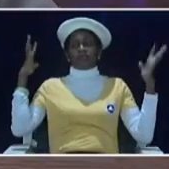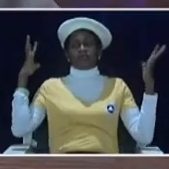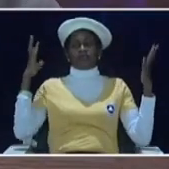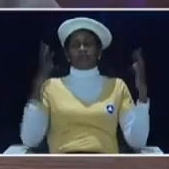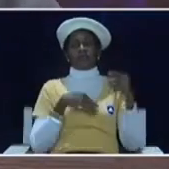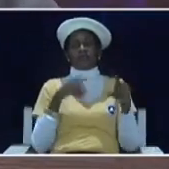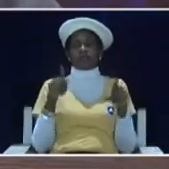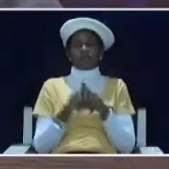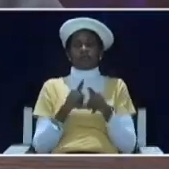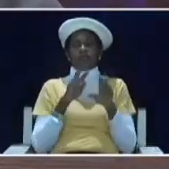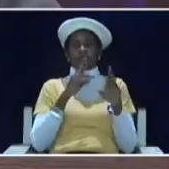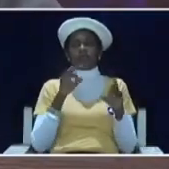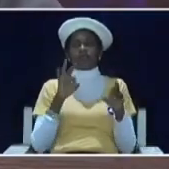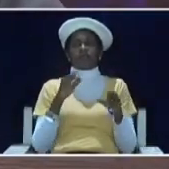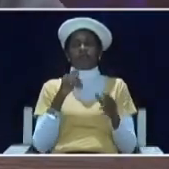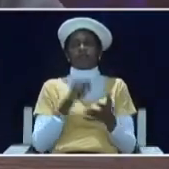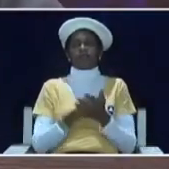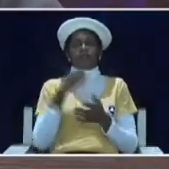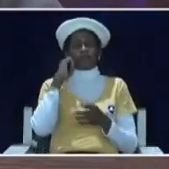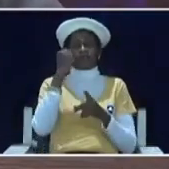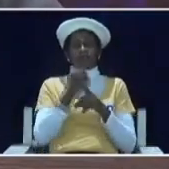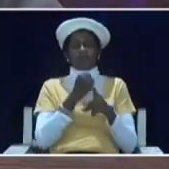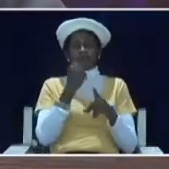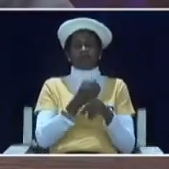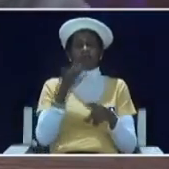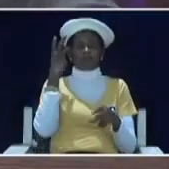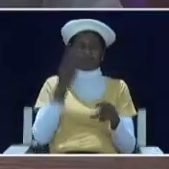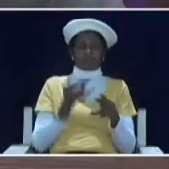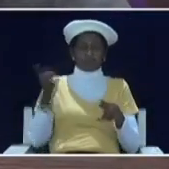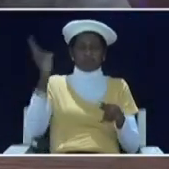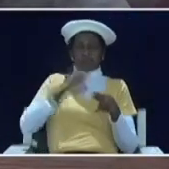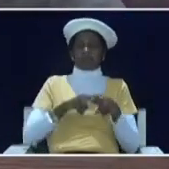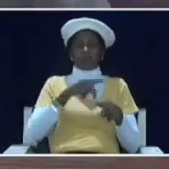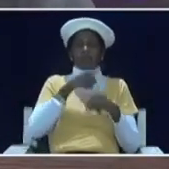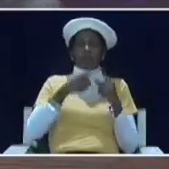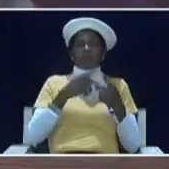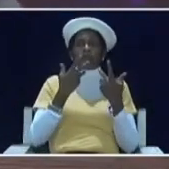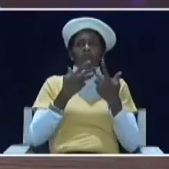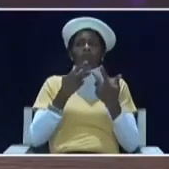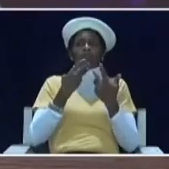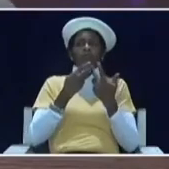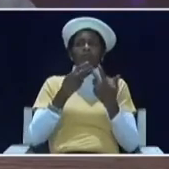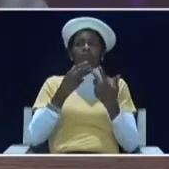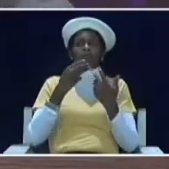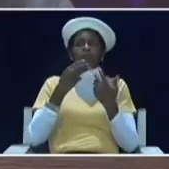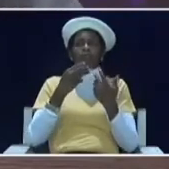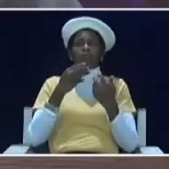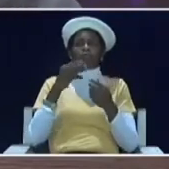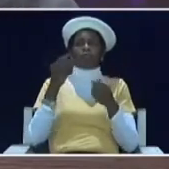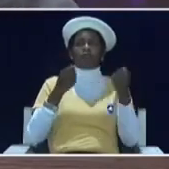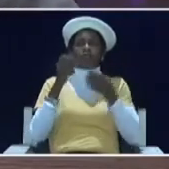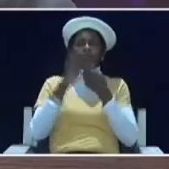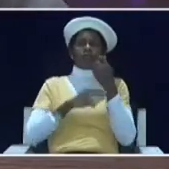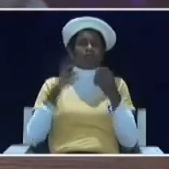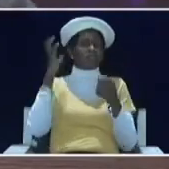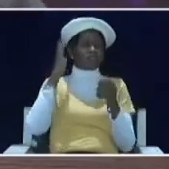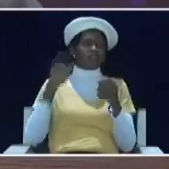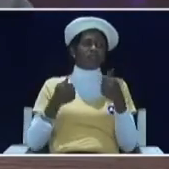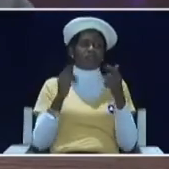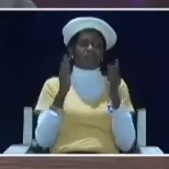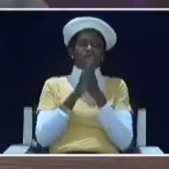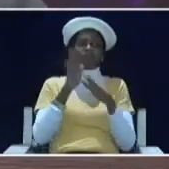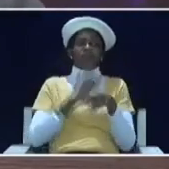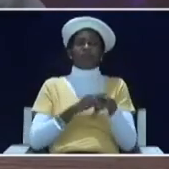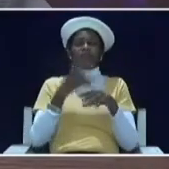And as a result of that, his salary was raised when the management heard about it, about how he prayed on the equipment. Let